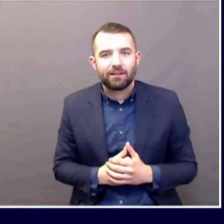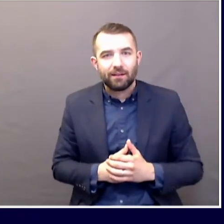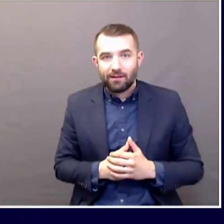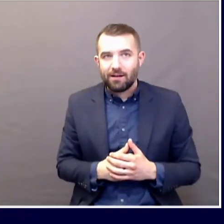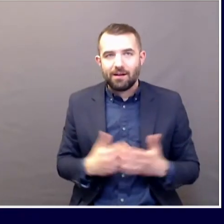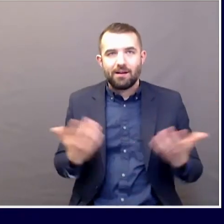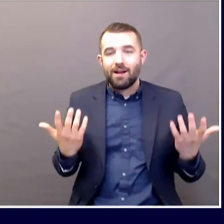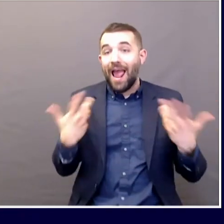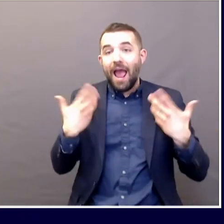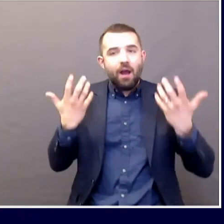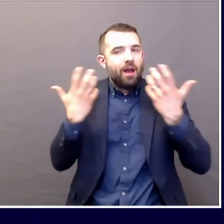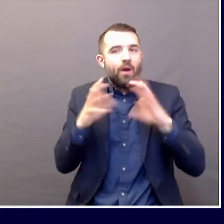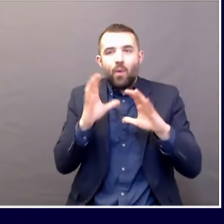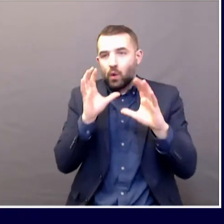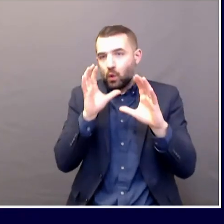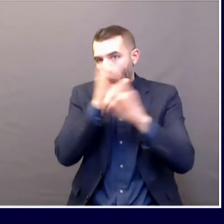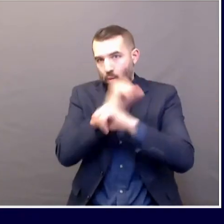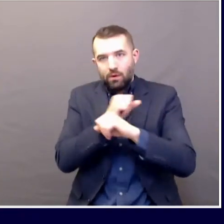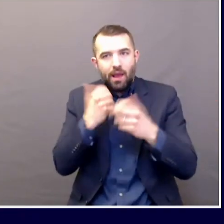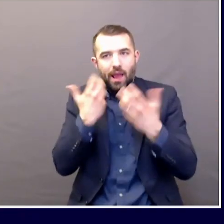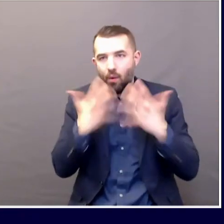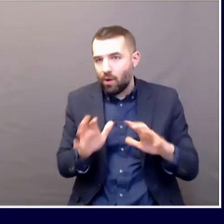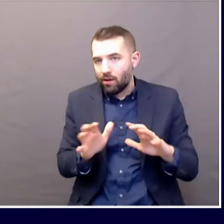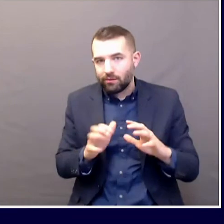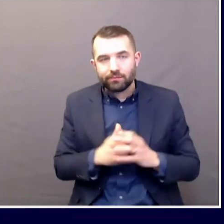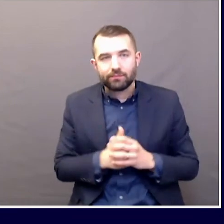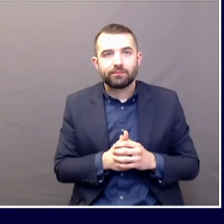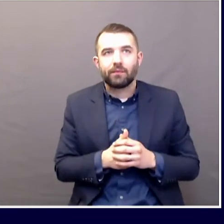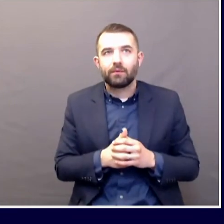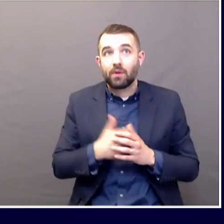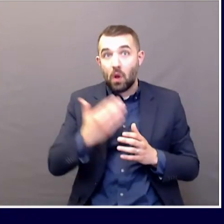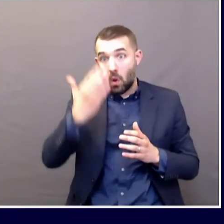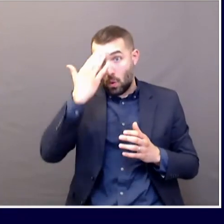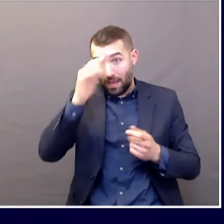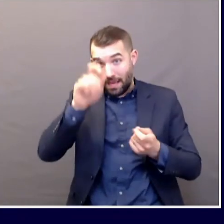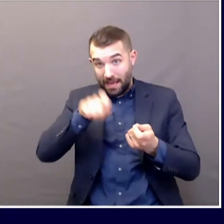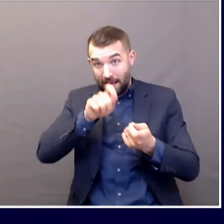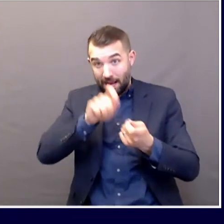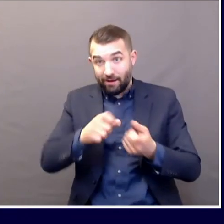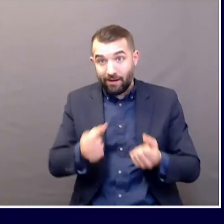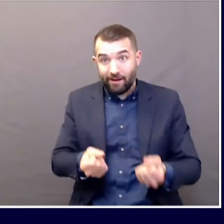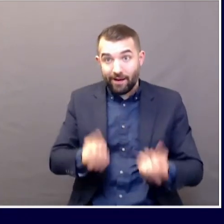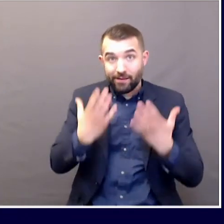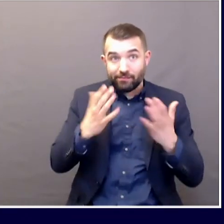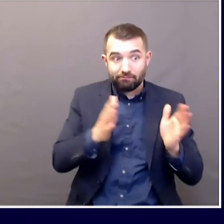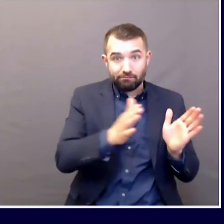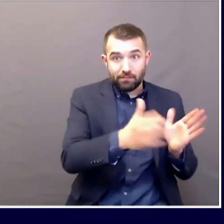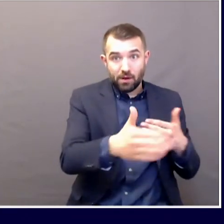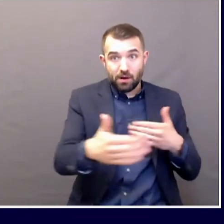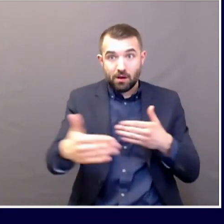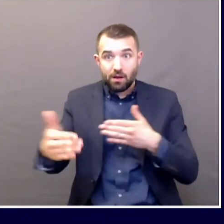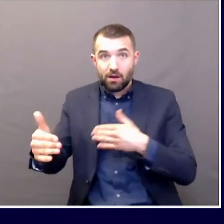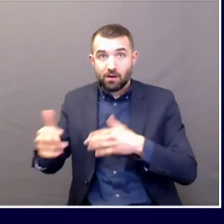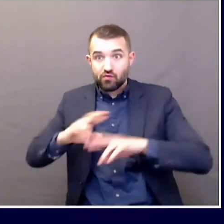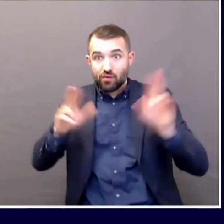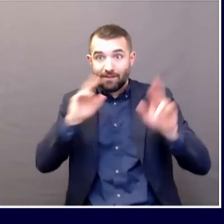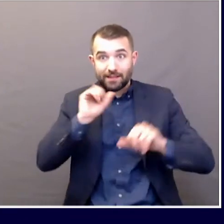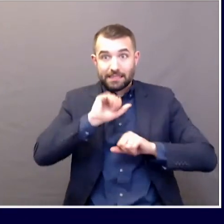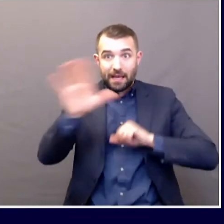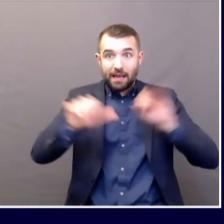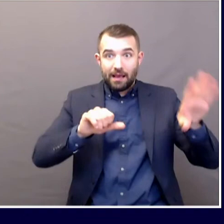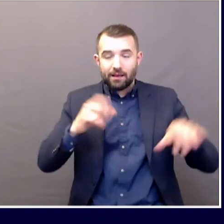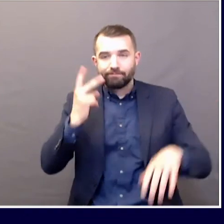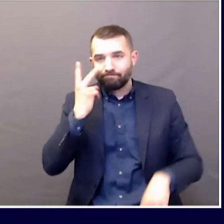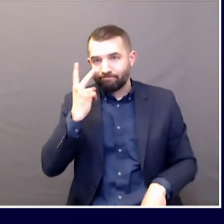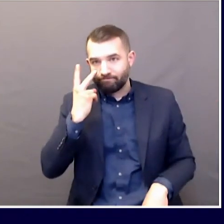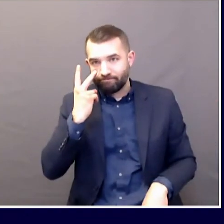until we know exactly what is on the shelf ready to go and what that means for Maine, it's just really